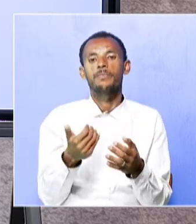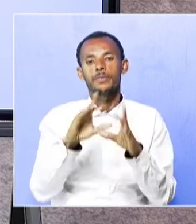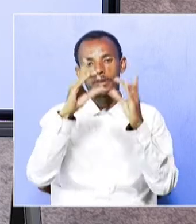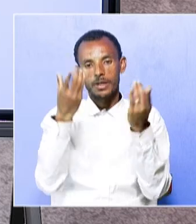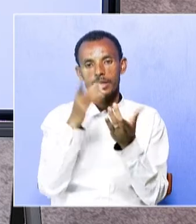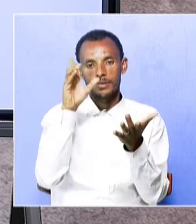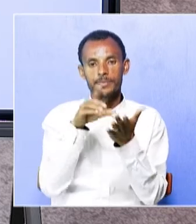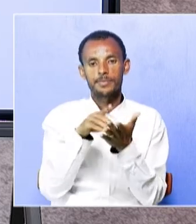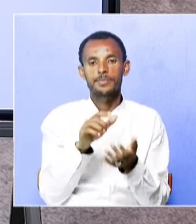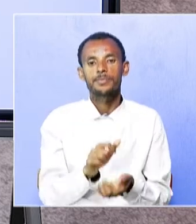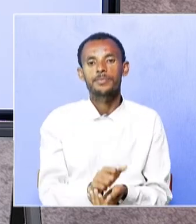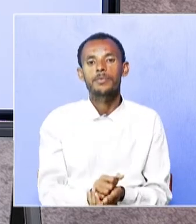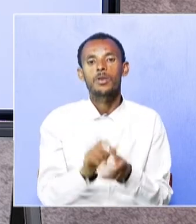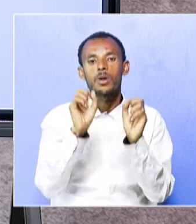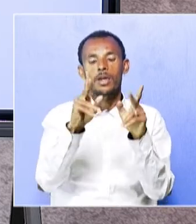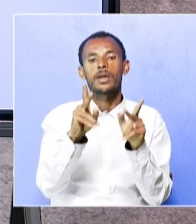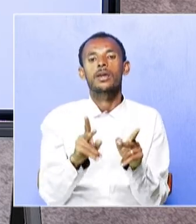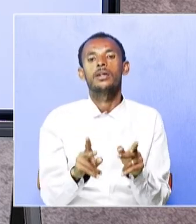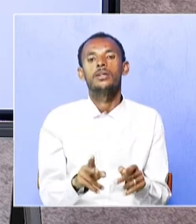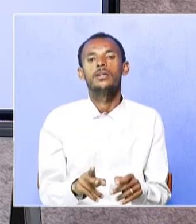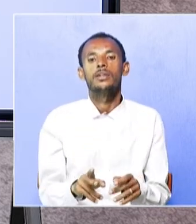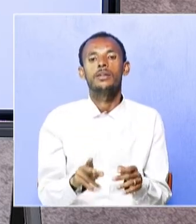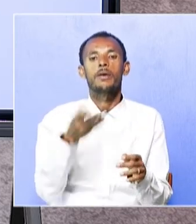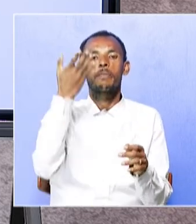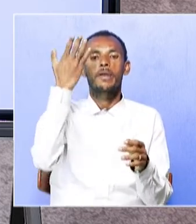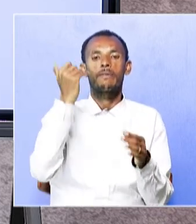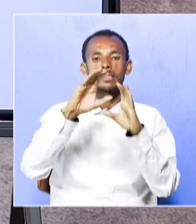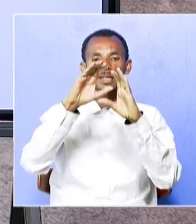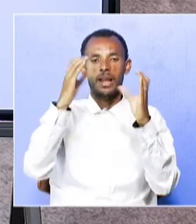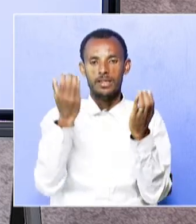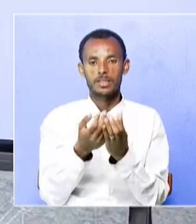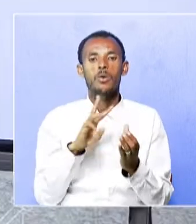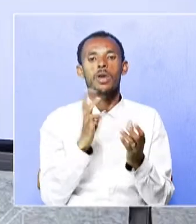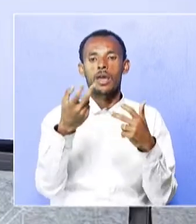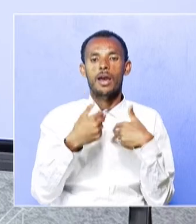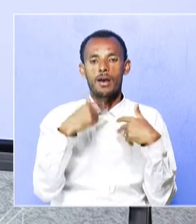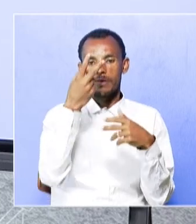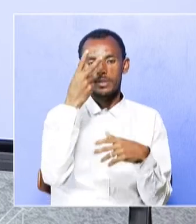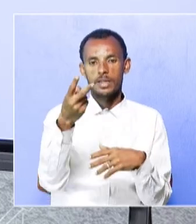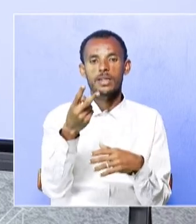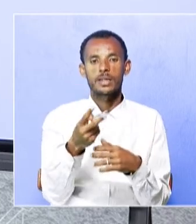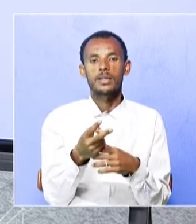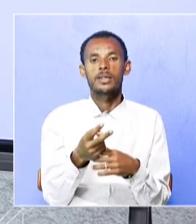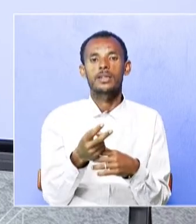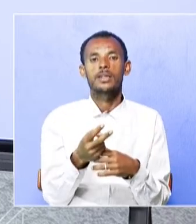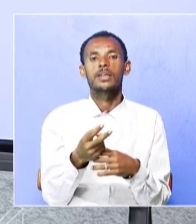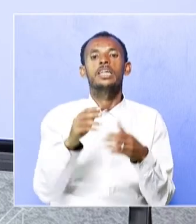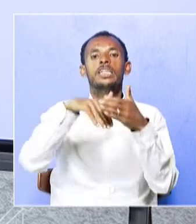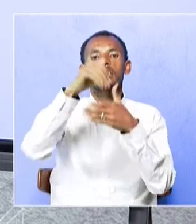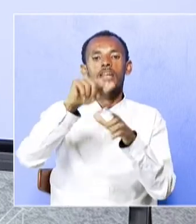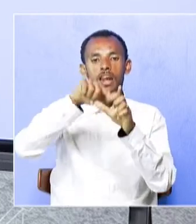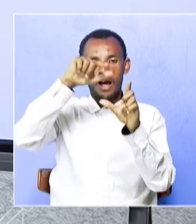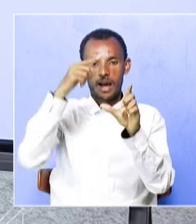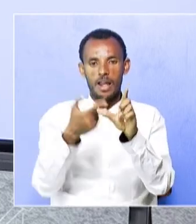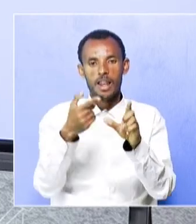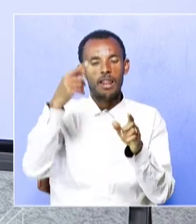in our previous lesson. Okay, in our previous lesson, we have seen the exterior